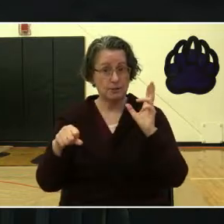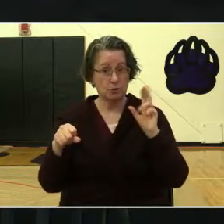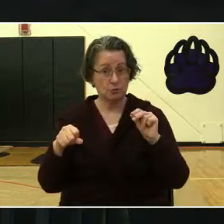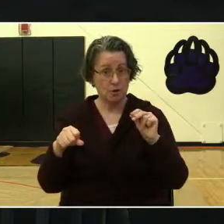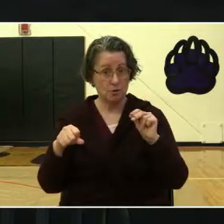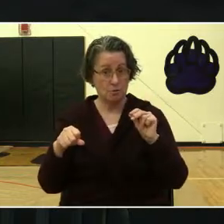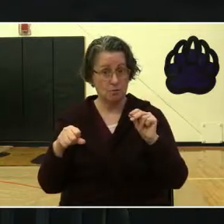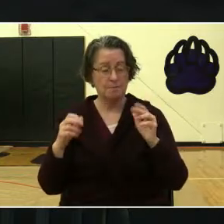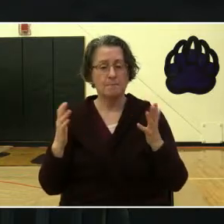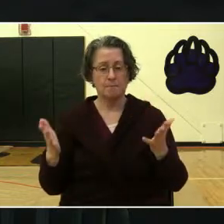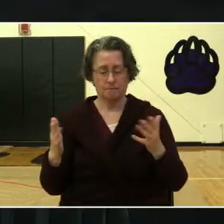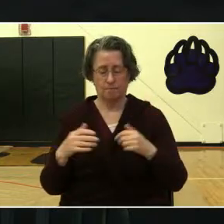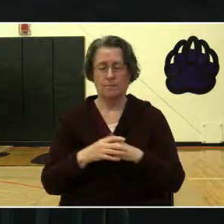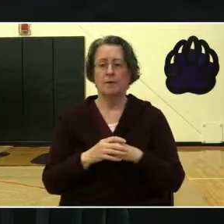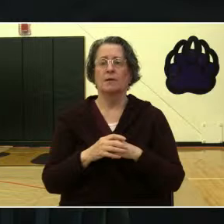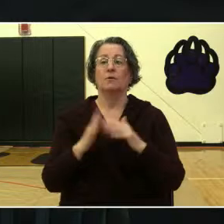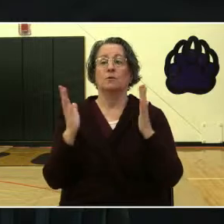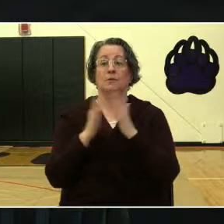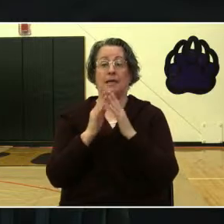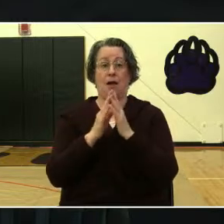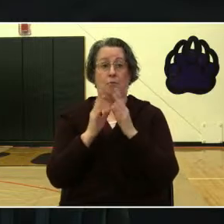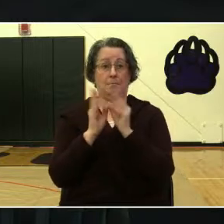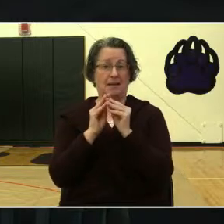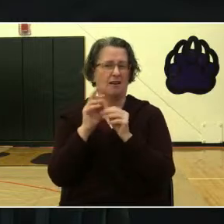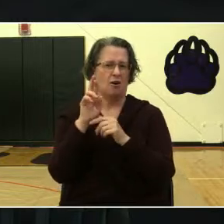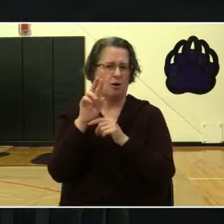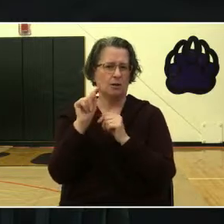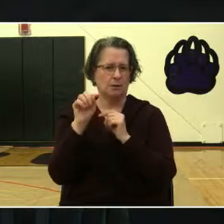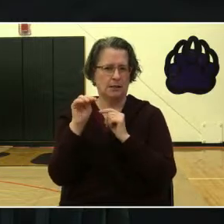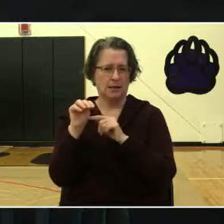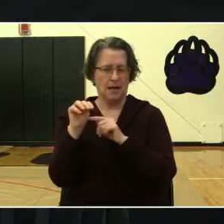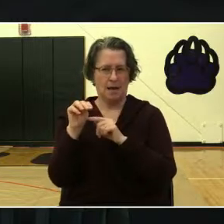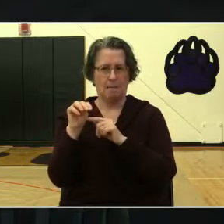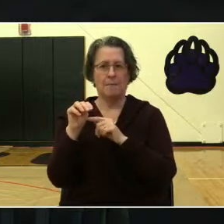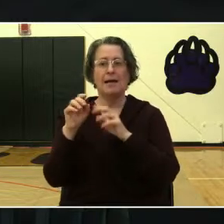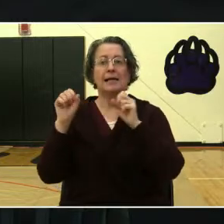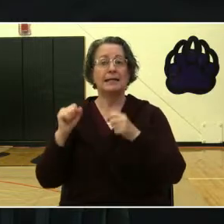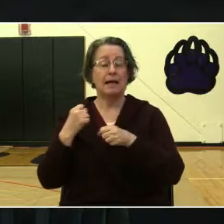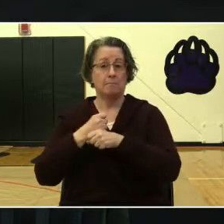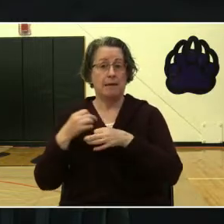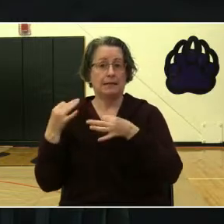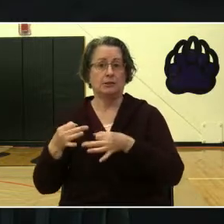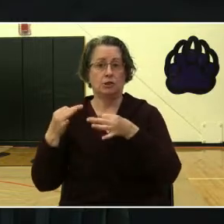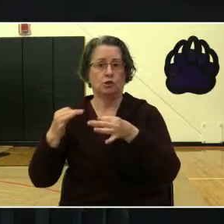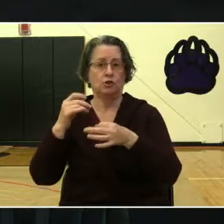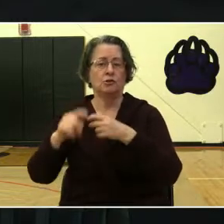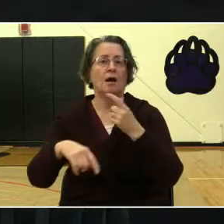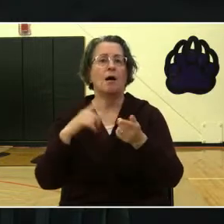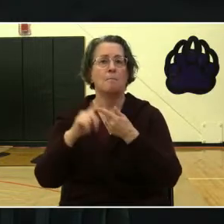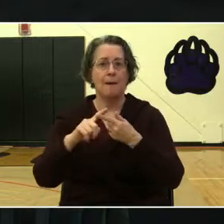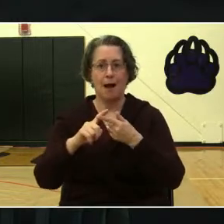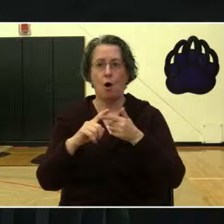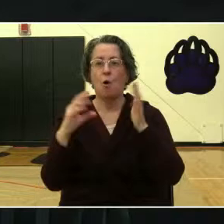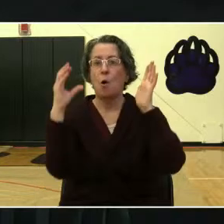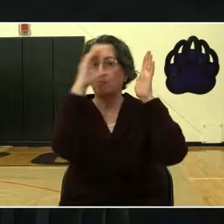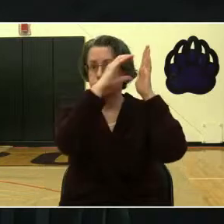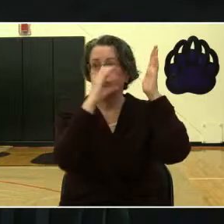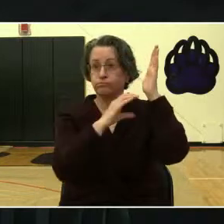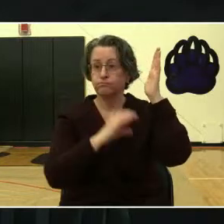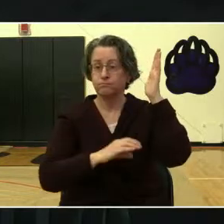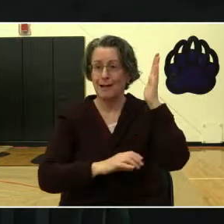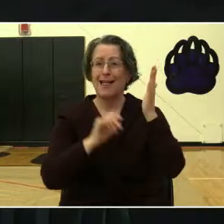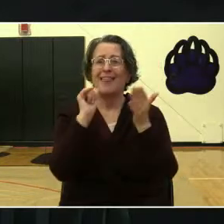taken a by town meeting needs to be on matters that are warned um so that the public has uh full